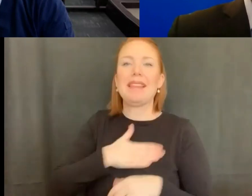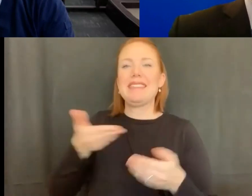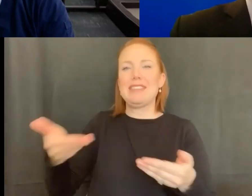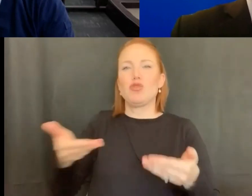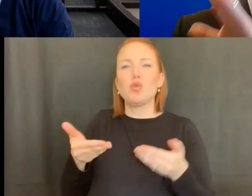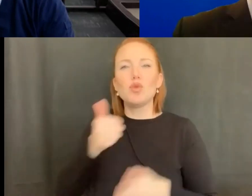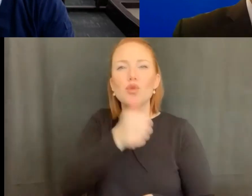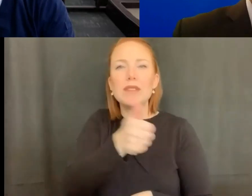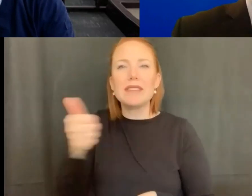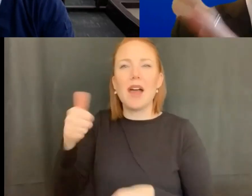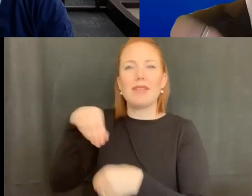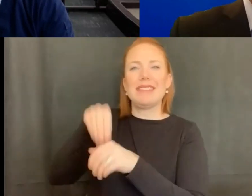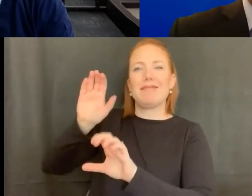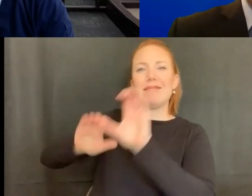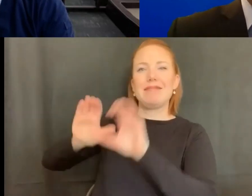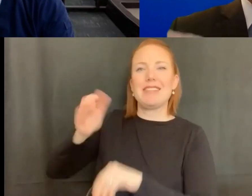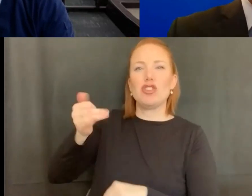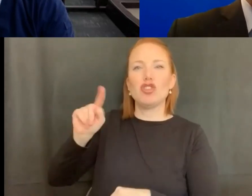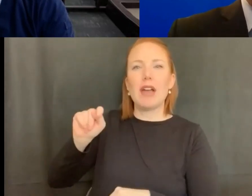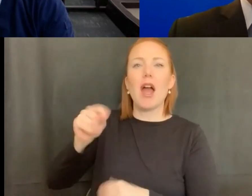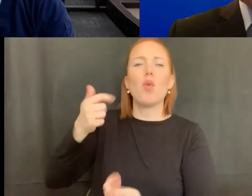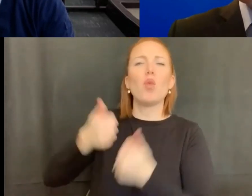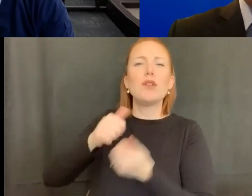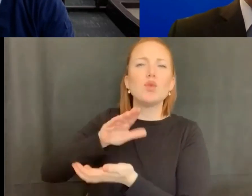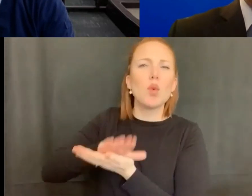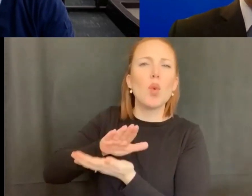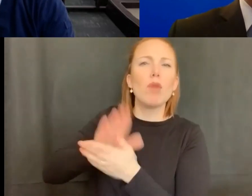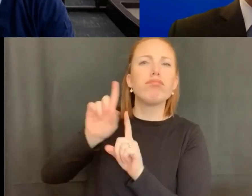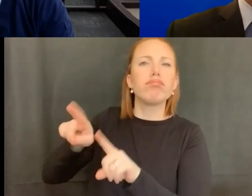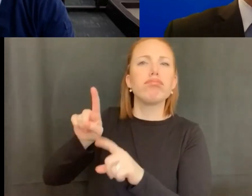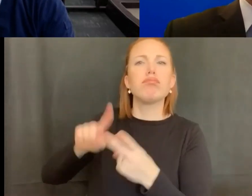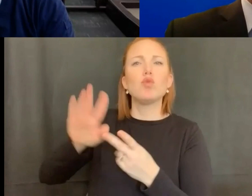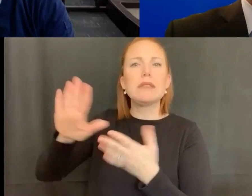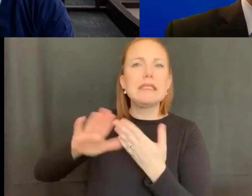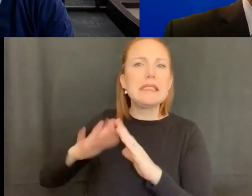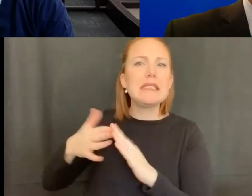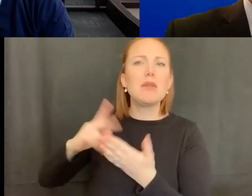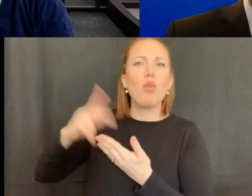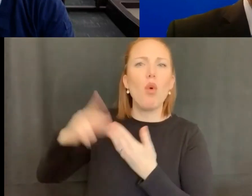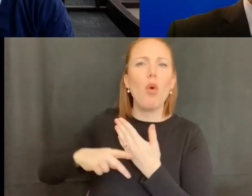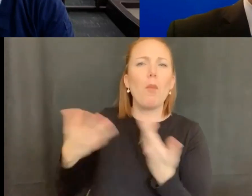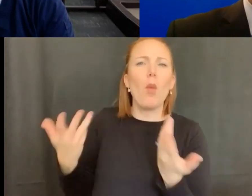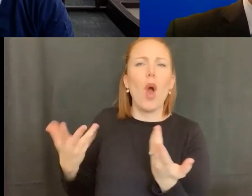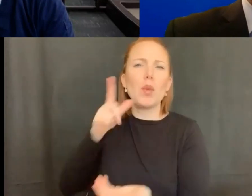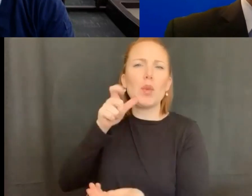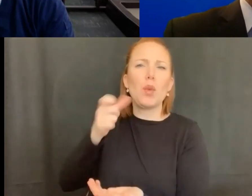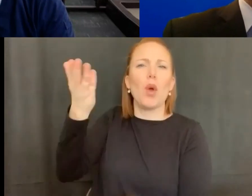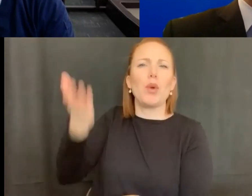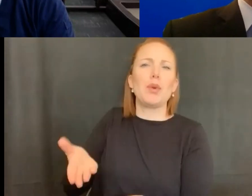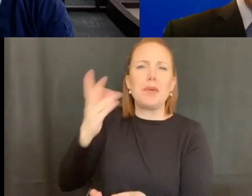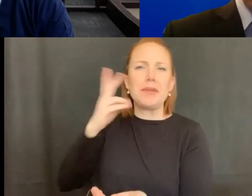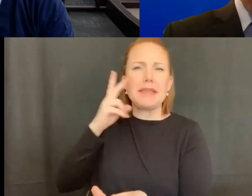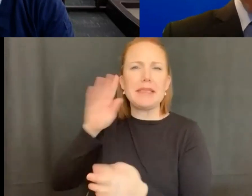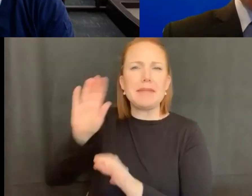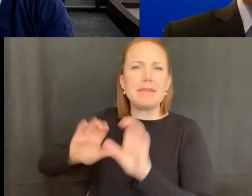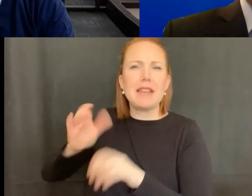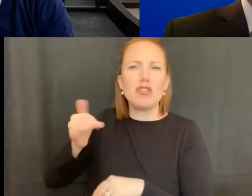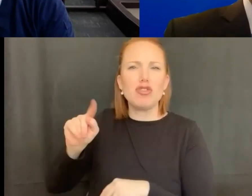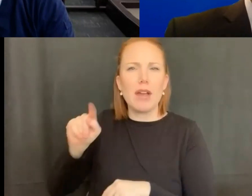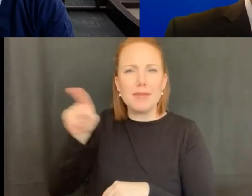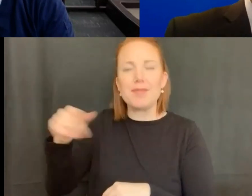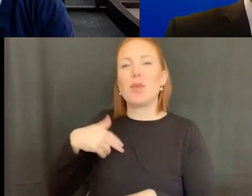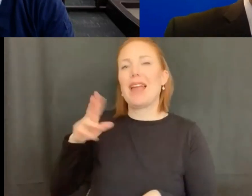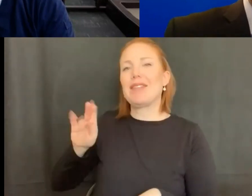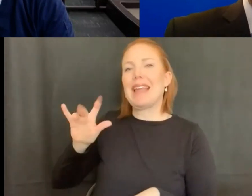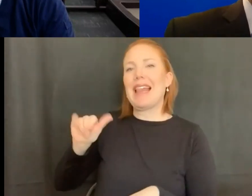in the chat with your school or your program, your city. Just tell us where you are. We'd like to see that in the chat. And we have Ms. Kelly